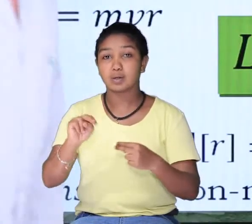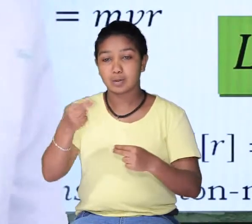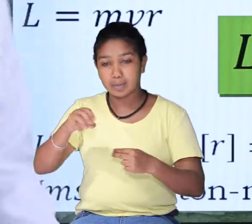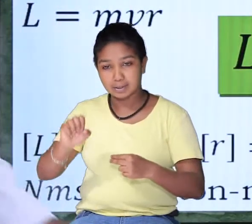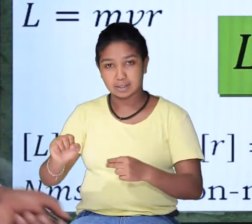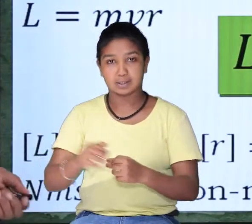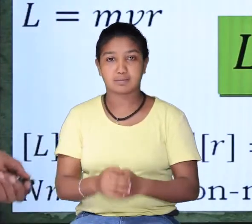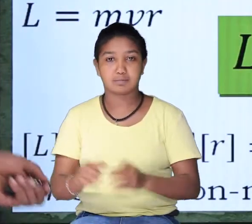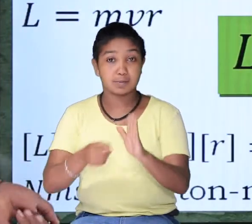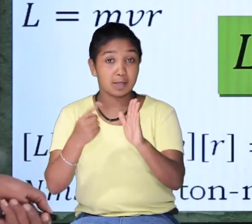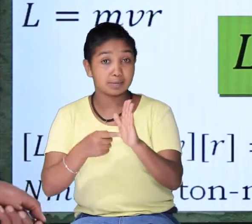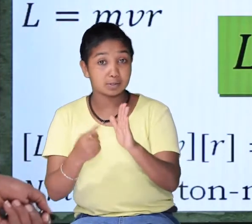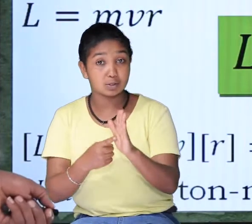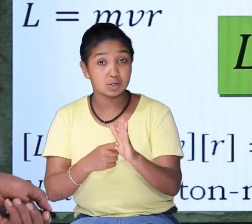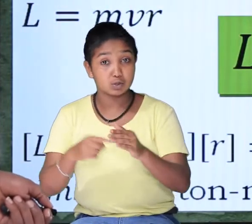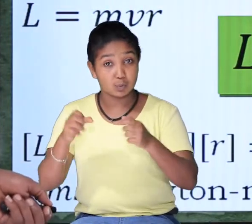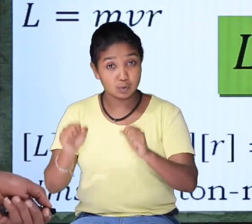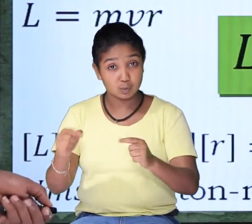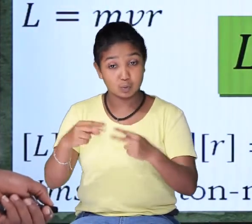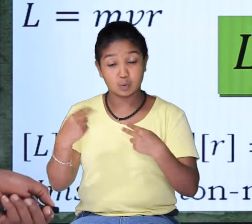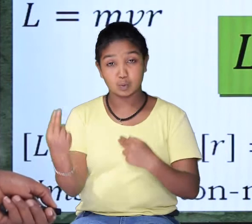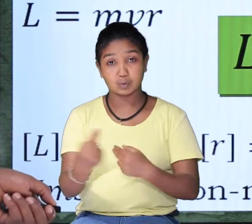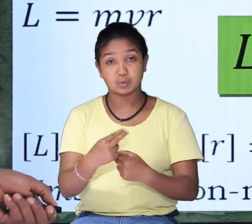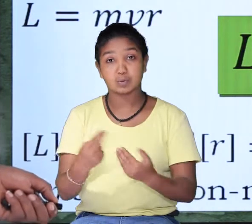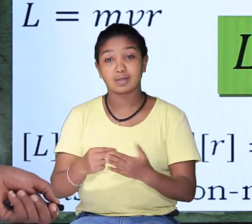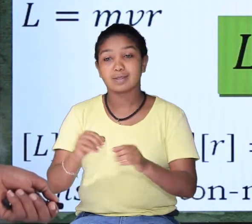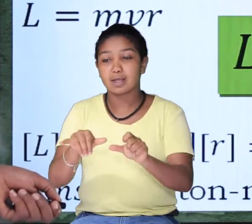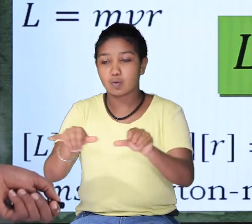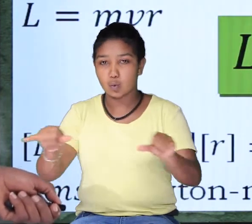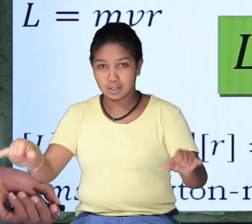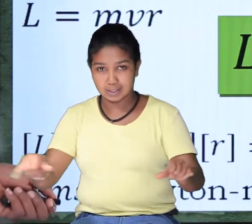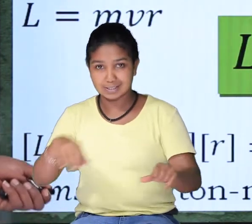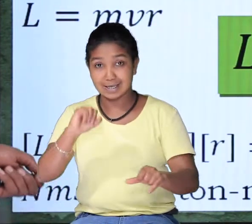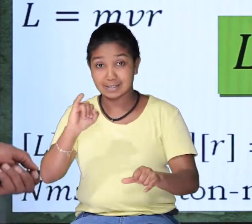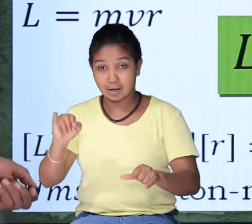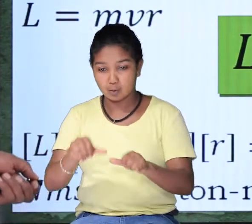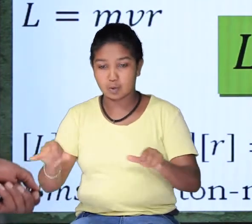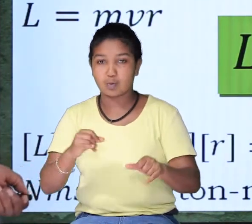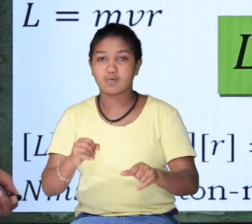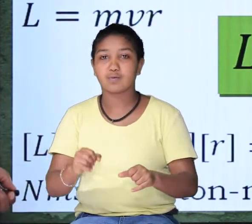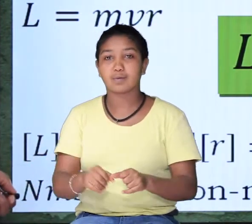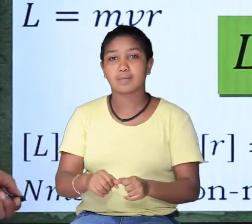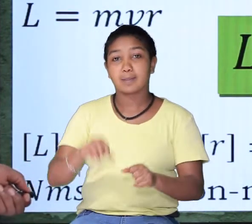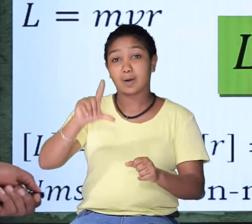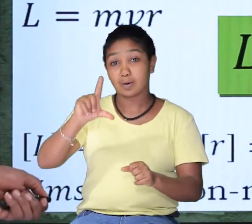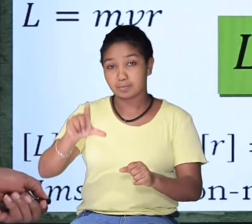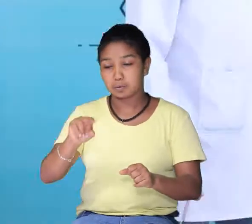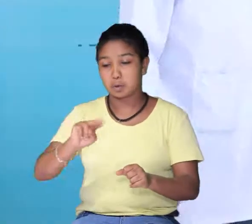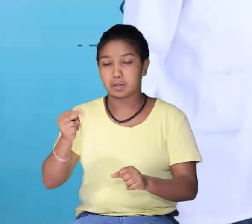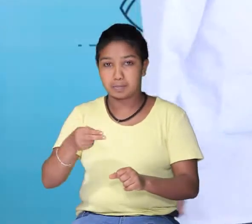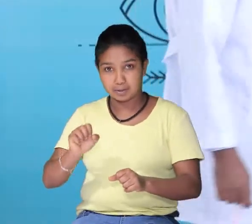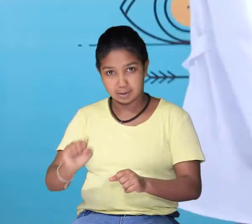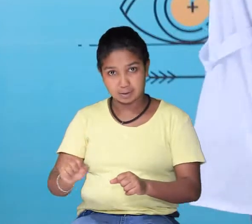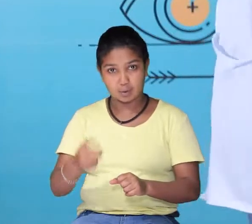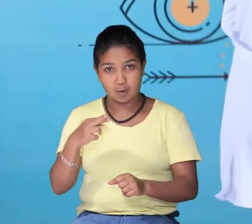second. Sometimes, it's also possible to use the unit or the SI unit of angular momentum as Newton meter